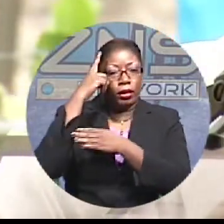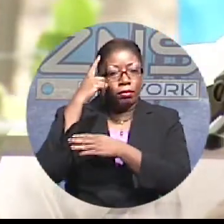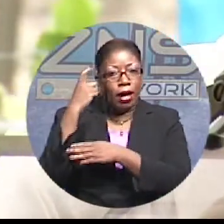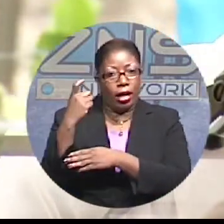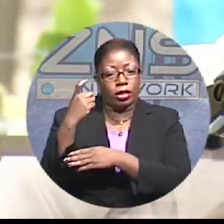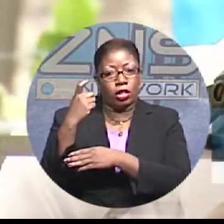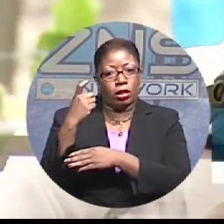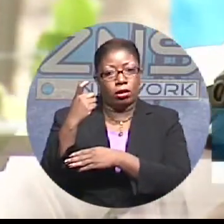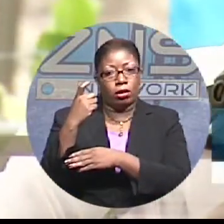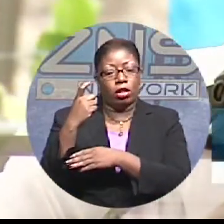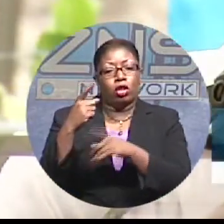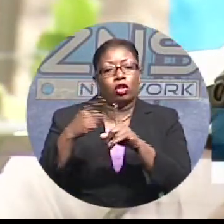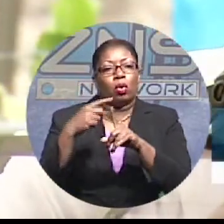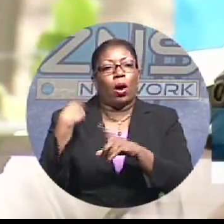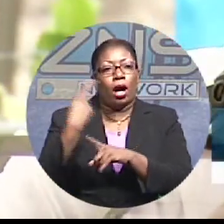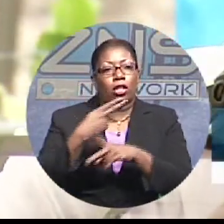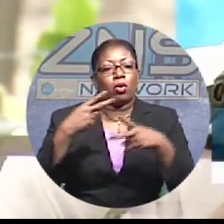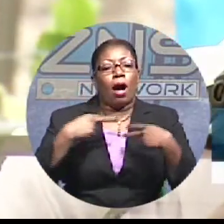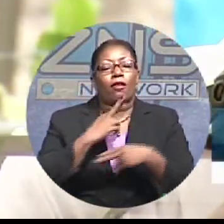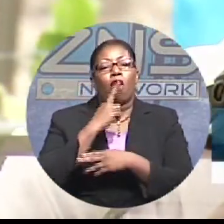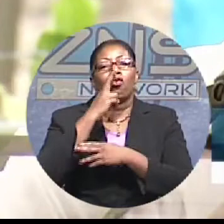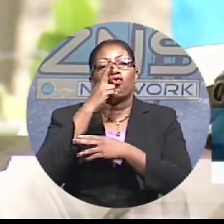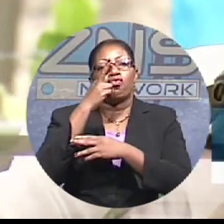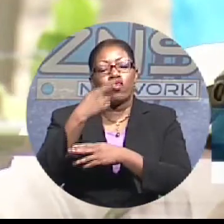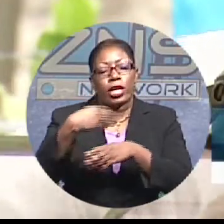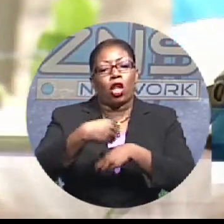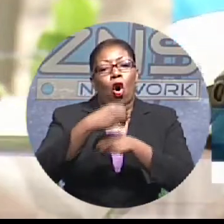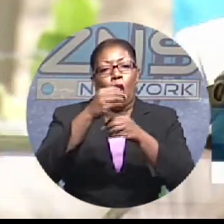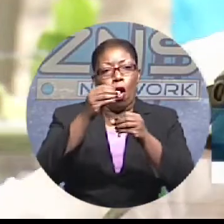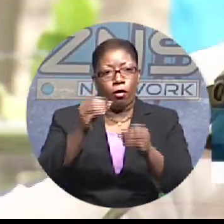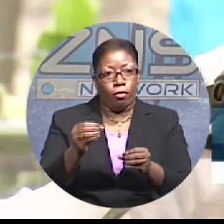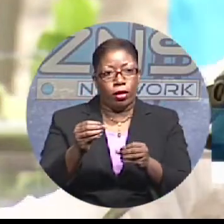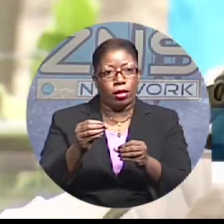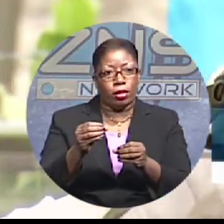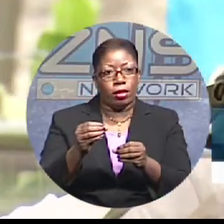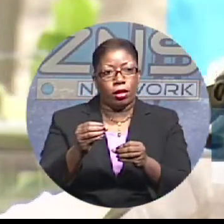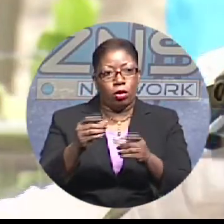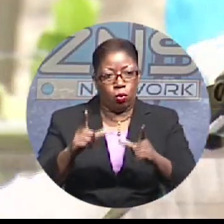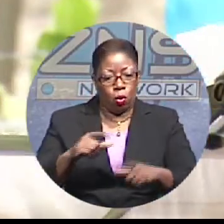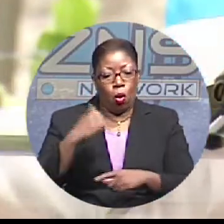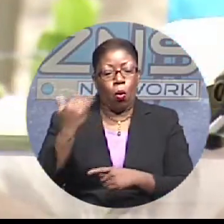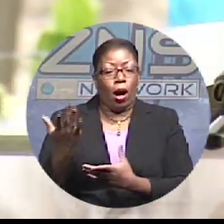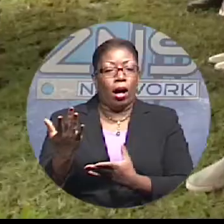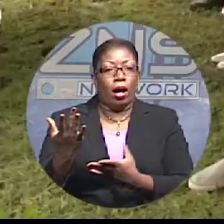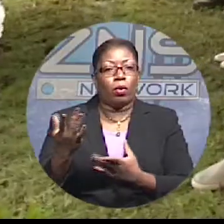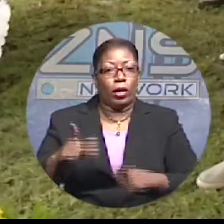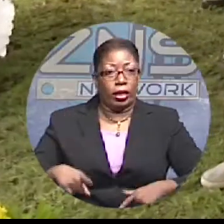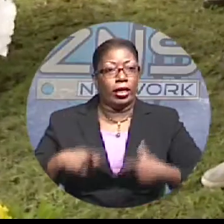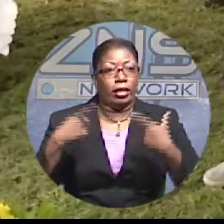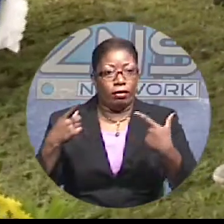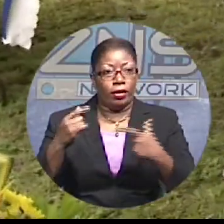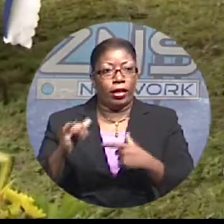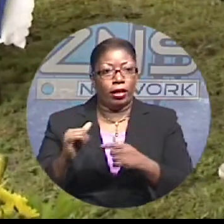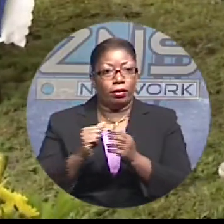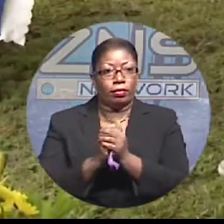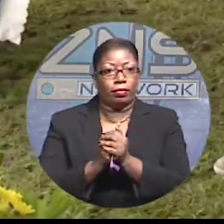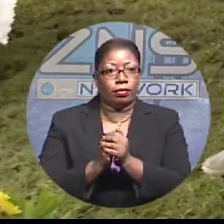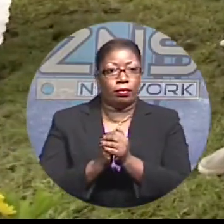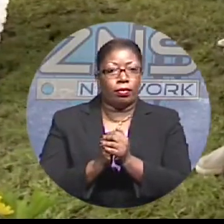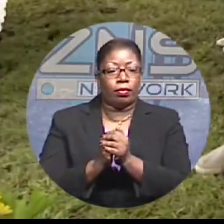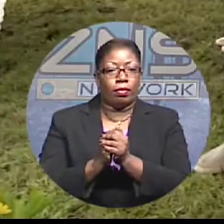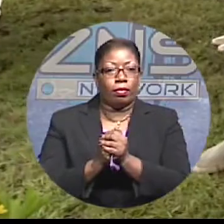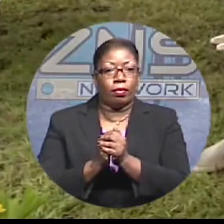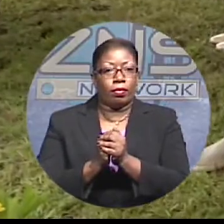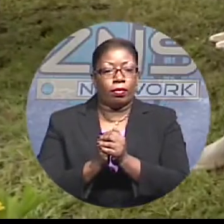have our real headquarters one of these days whilst we're still alive? Miss Davis, Miss Granger, Betty Cole,